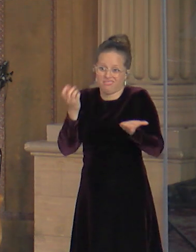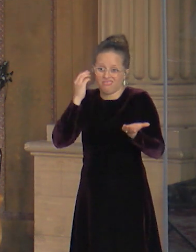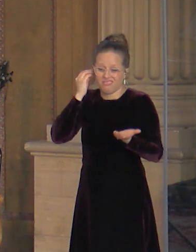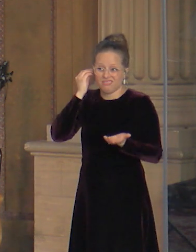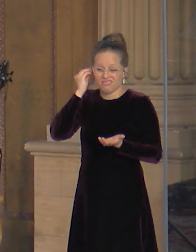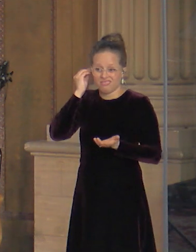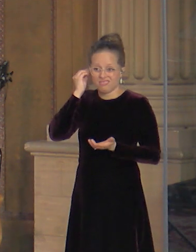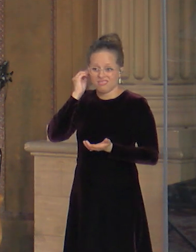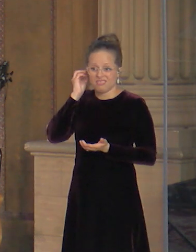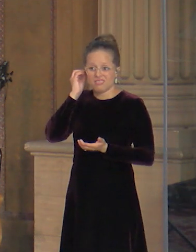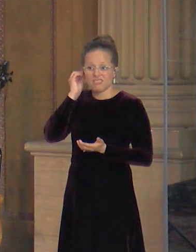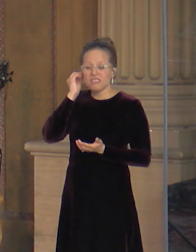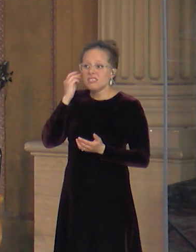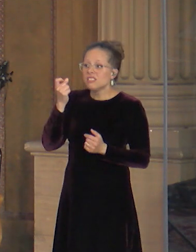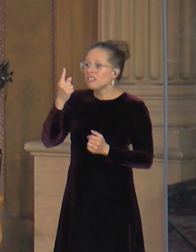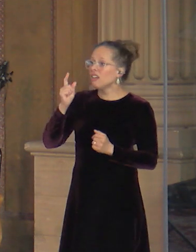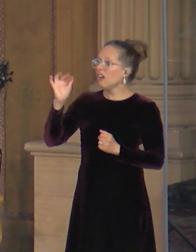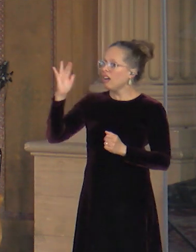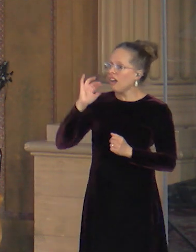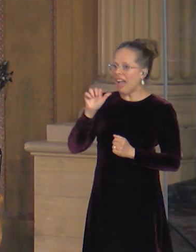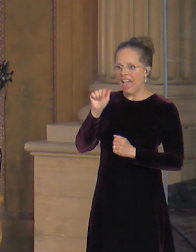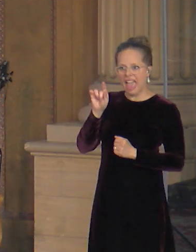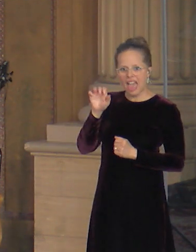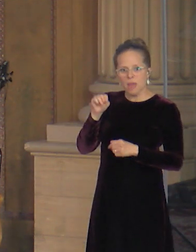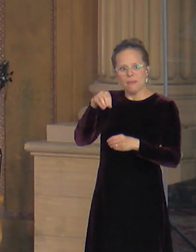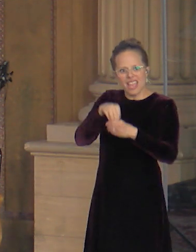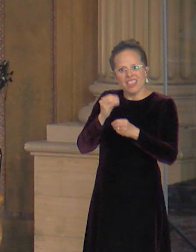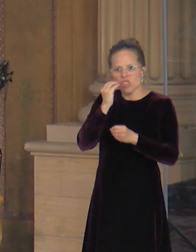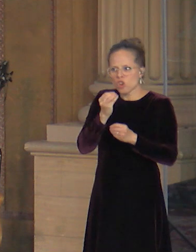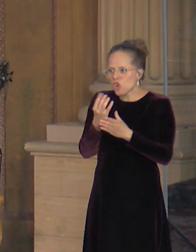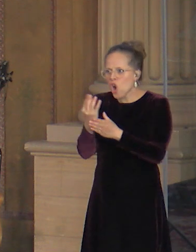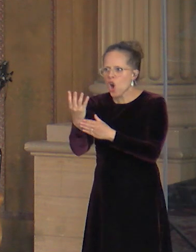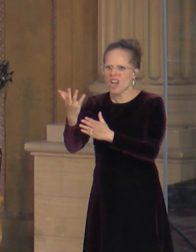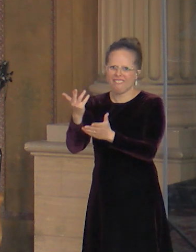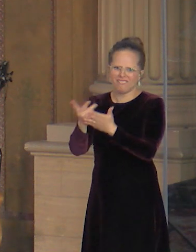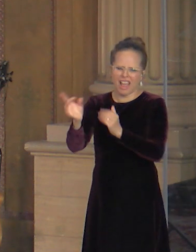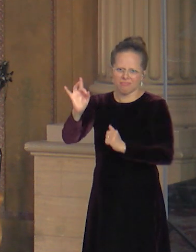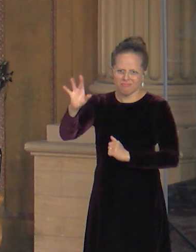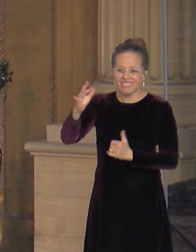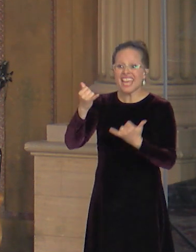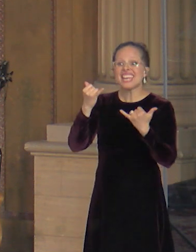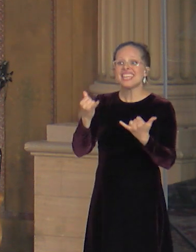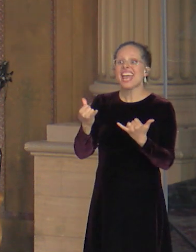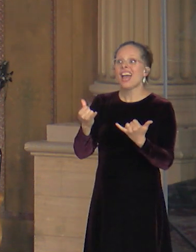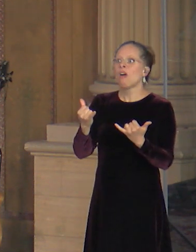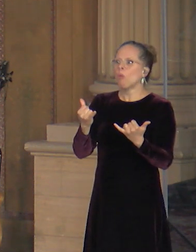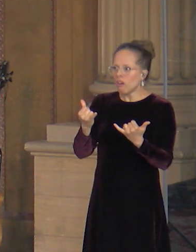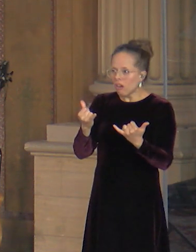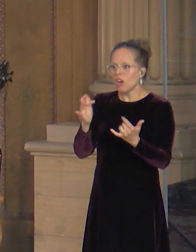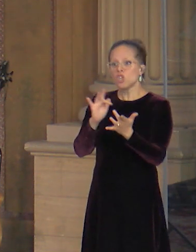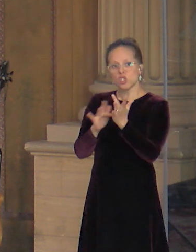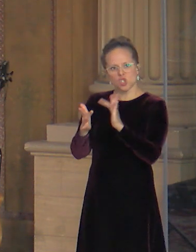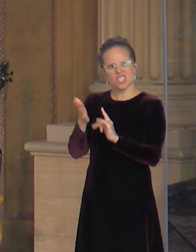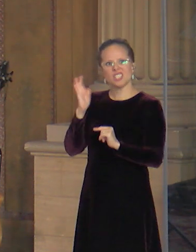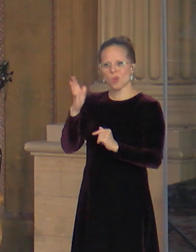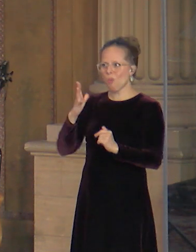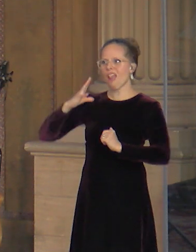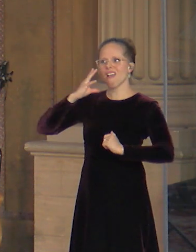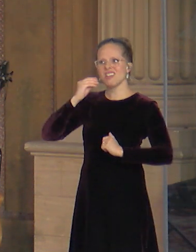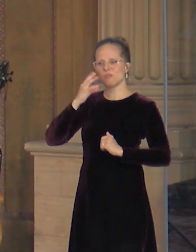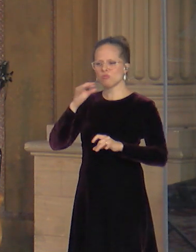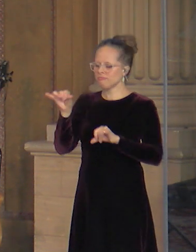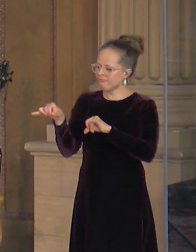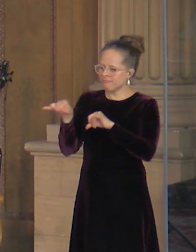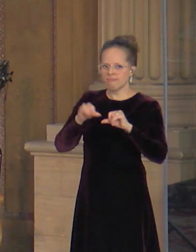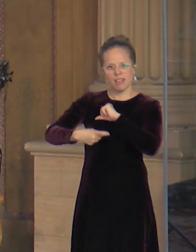his temptation in the garden and here Jesus goes to a worse environment out in the wilderness to see if now tempted by the same Satan this